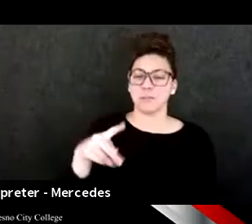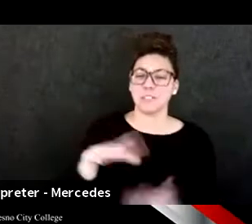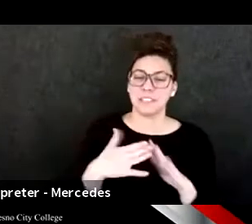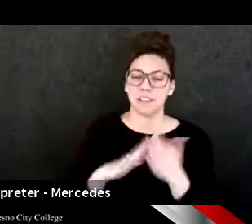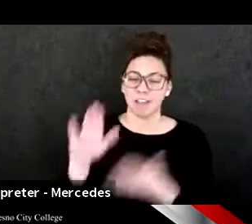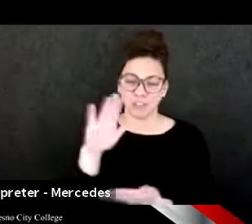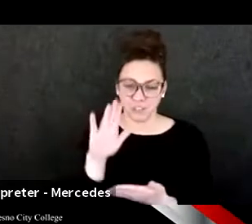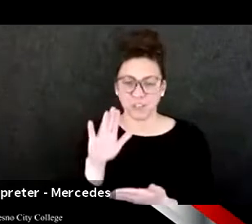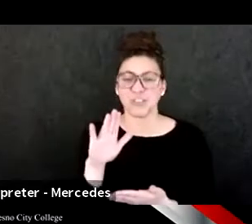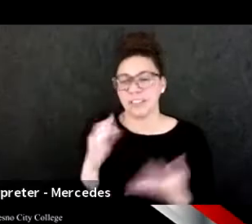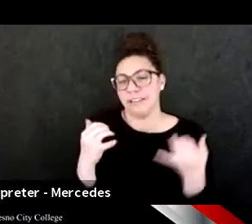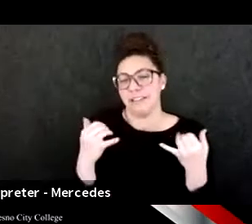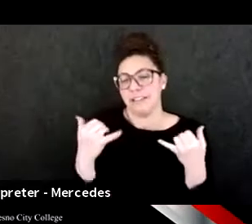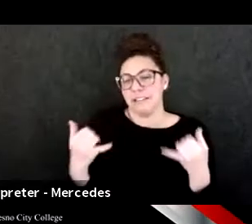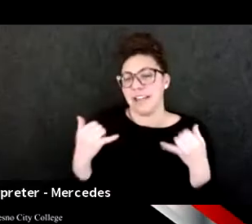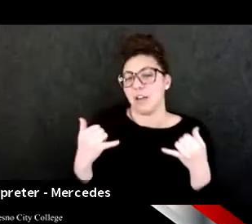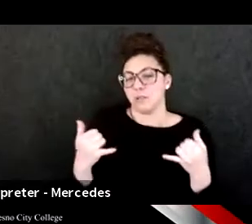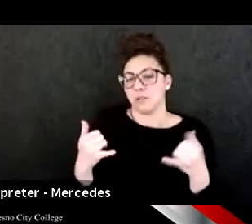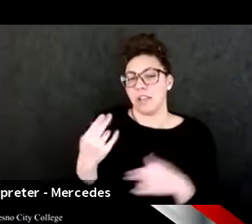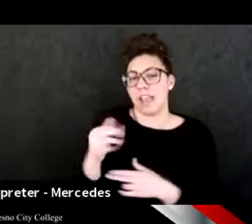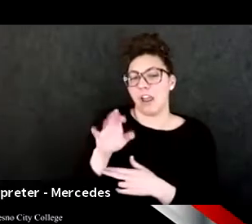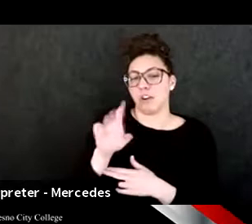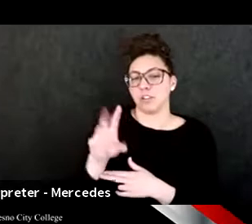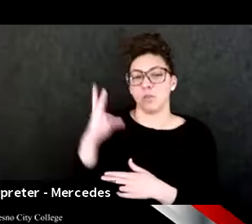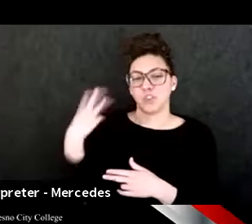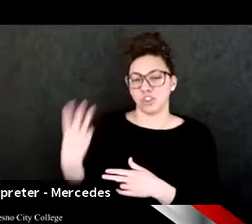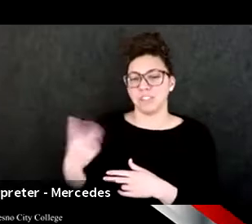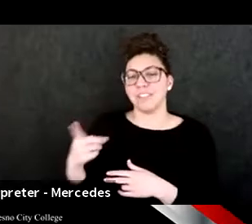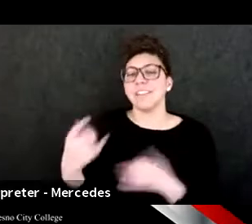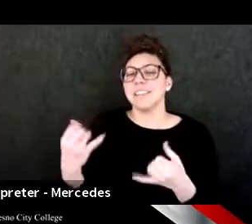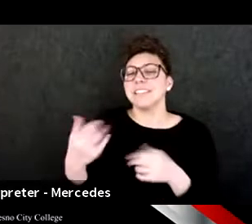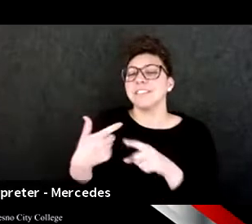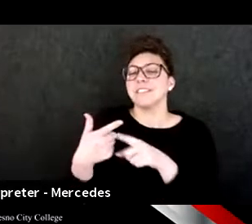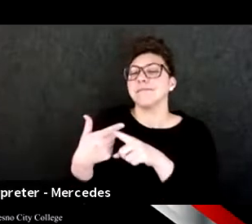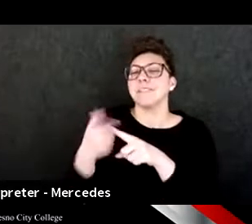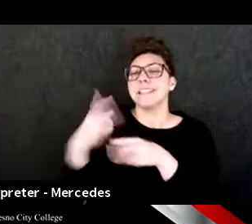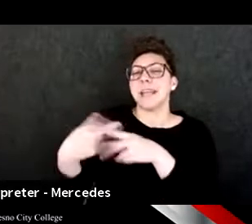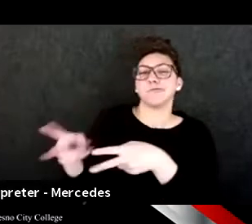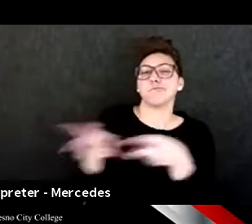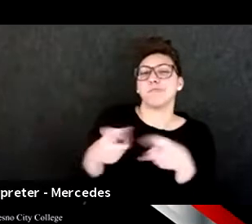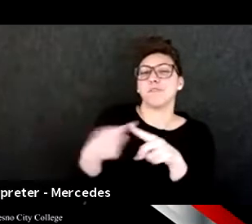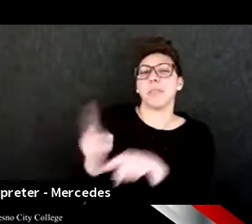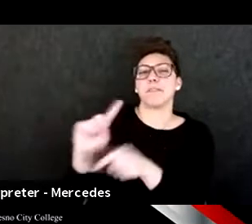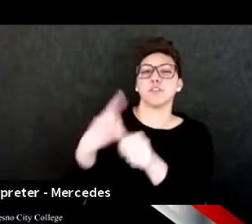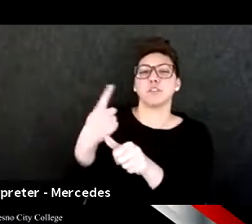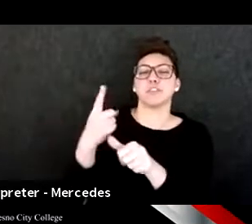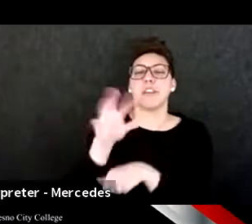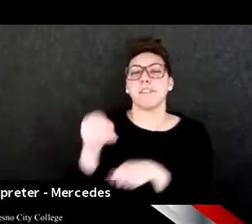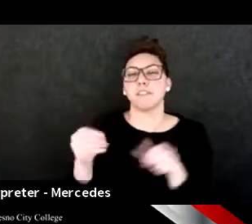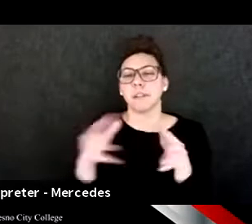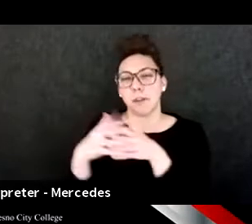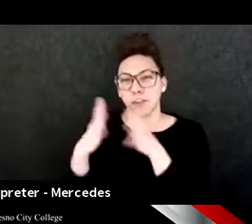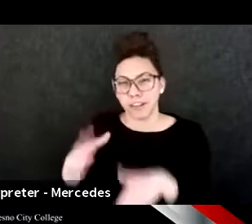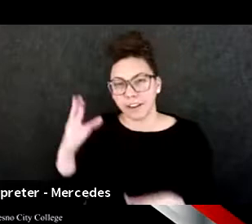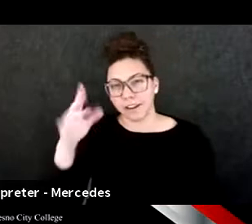That college is now named after the first African-American mayor of the city of Chicago. But after the interview, they actually offered